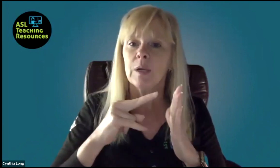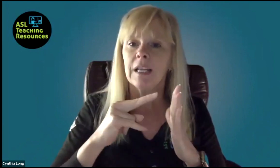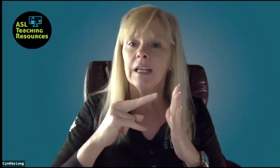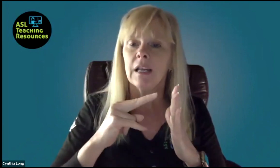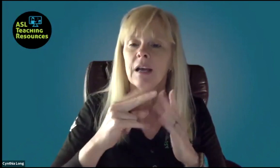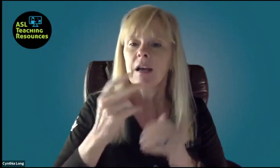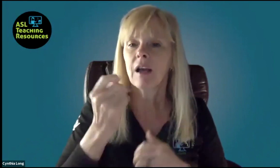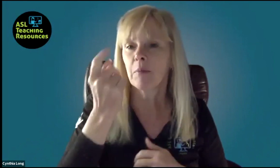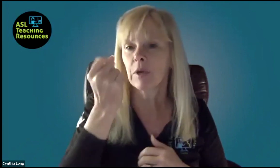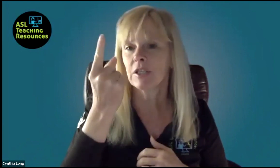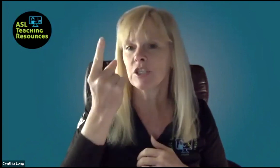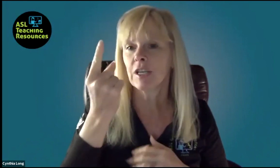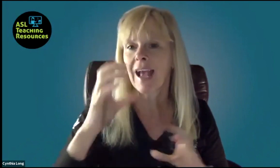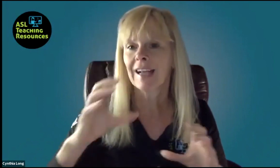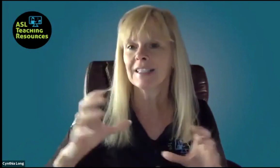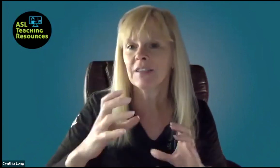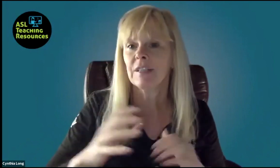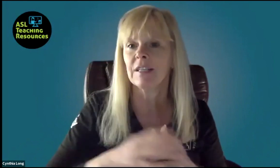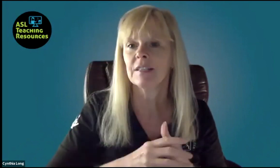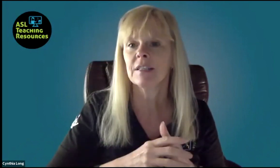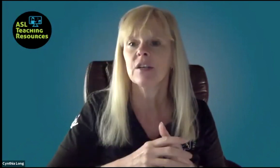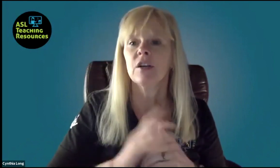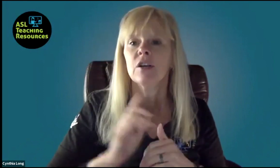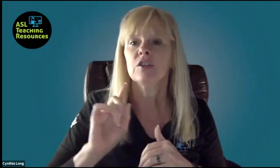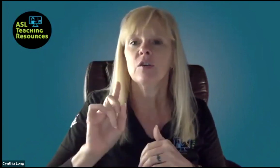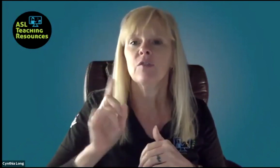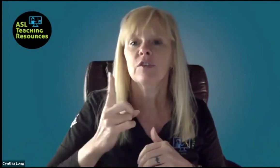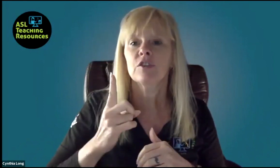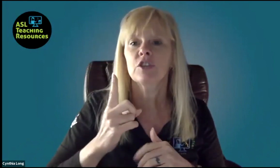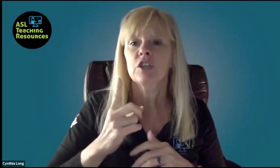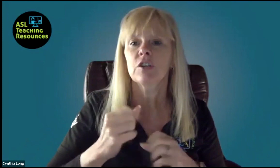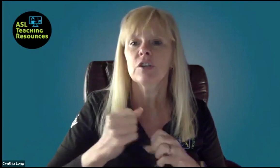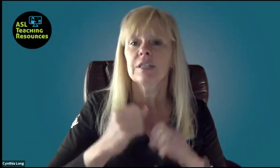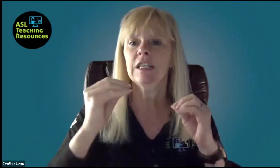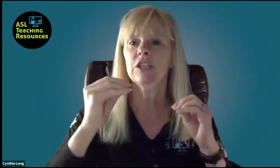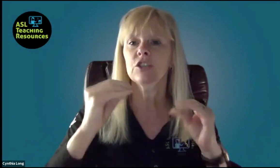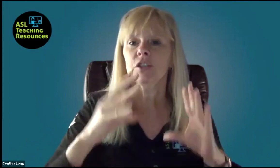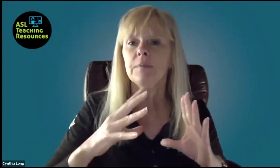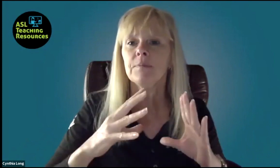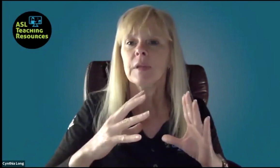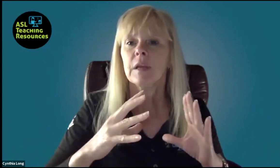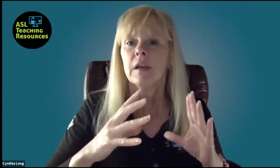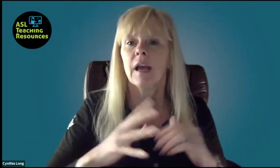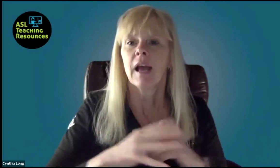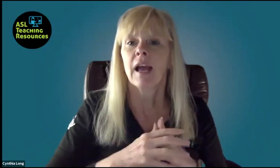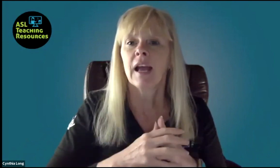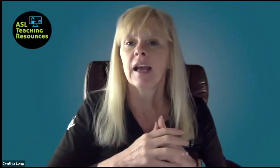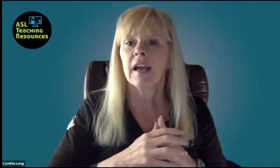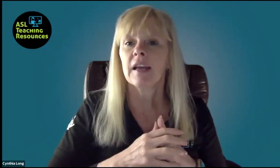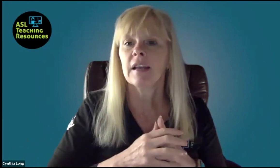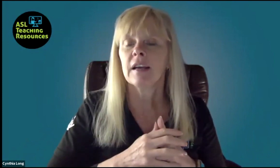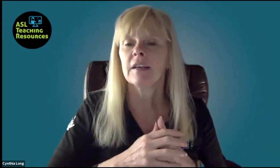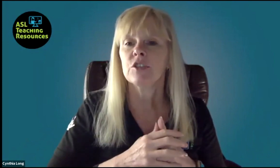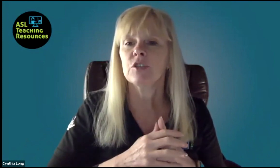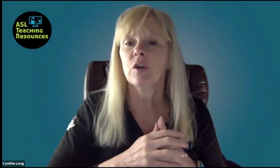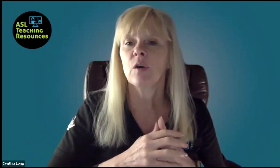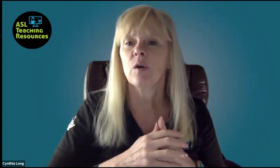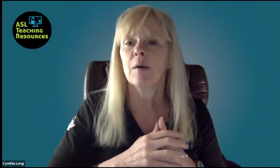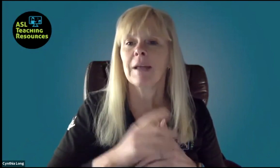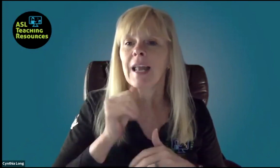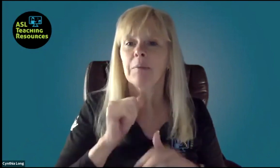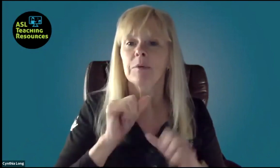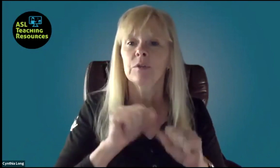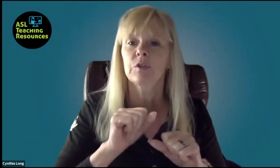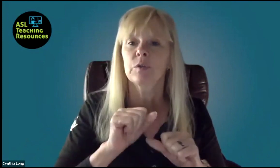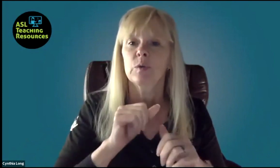kid-friendly reading comprehension activities? So first-year teacher, and so